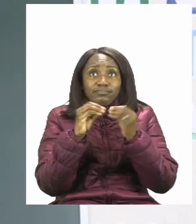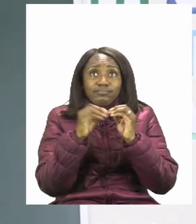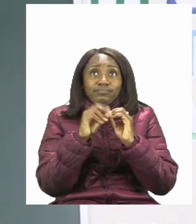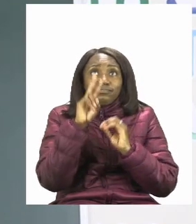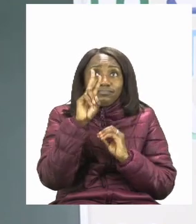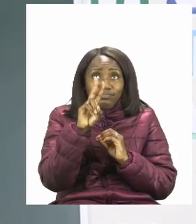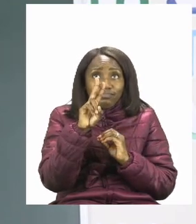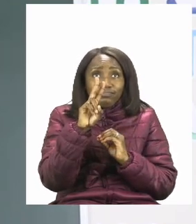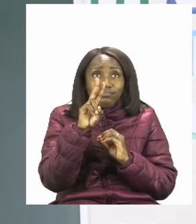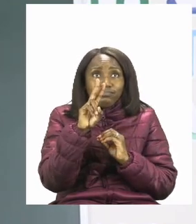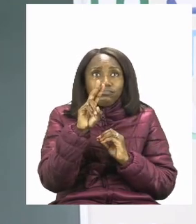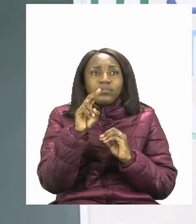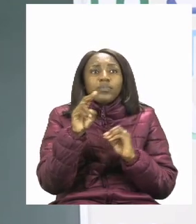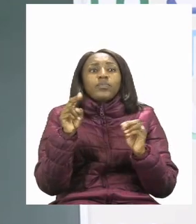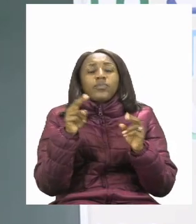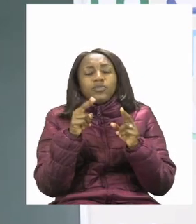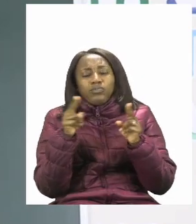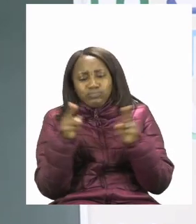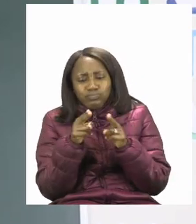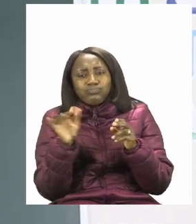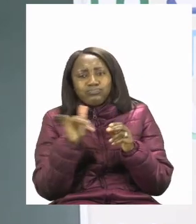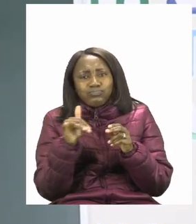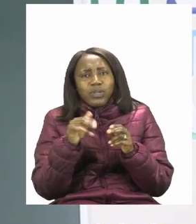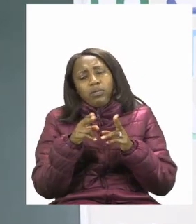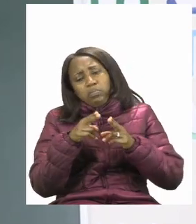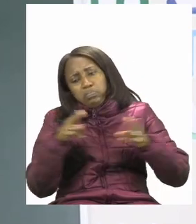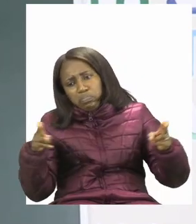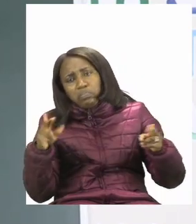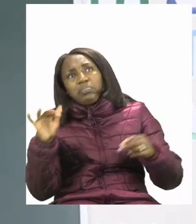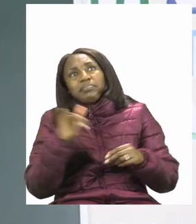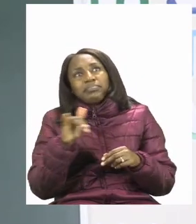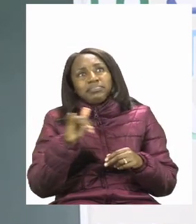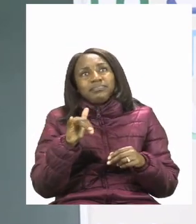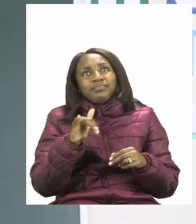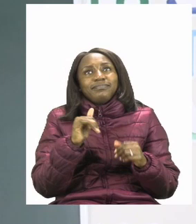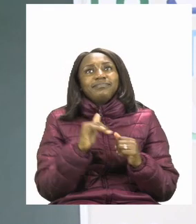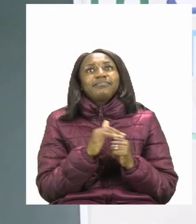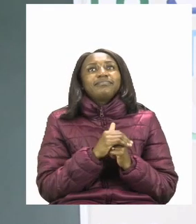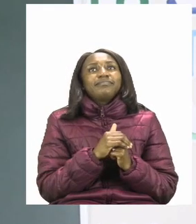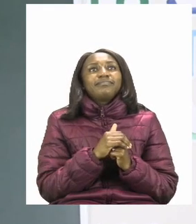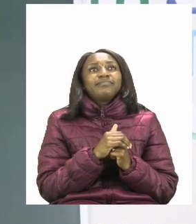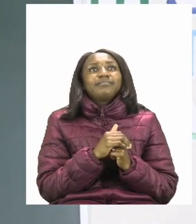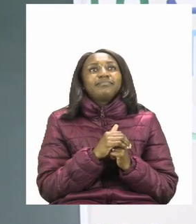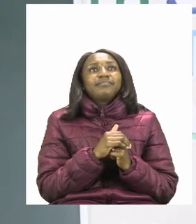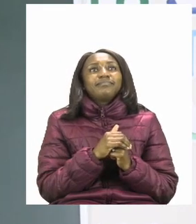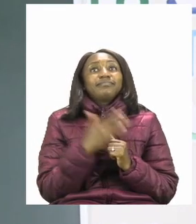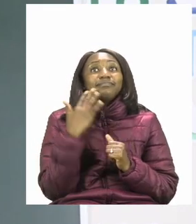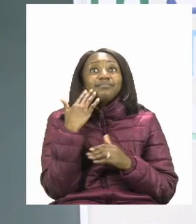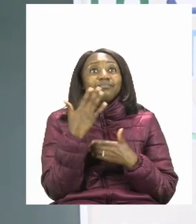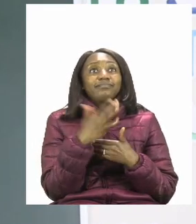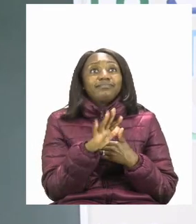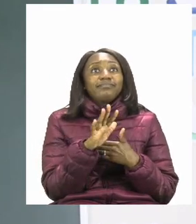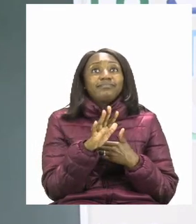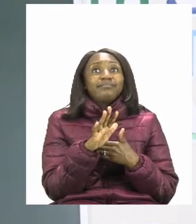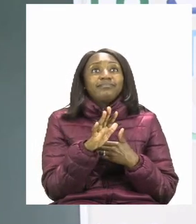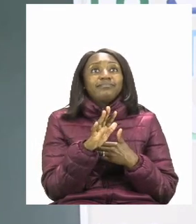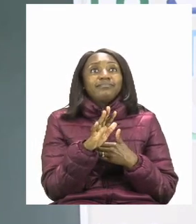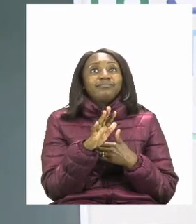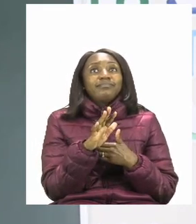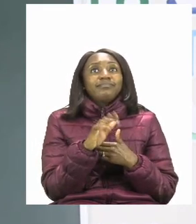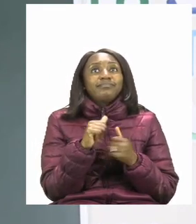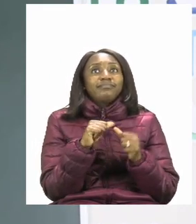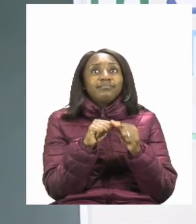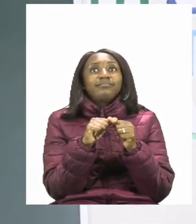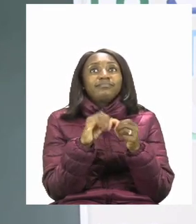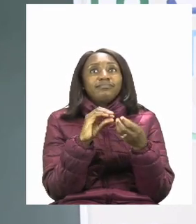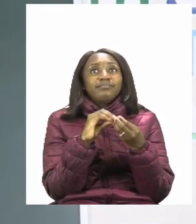one is the shorter and which one is the longer line. When you're done, you're going to go to number